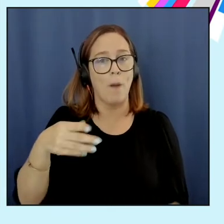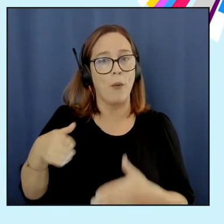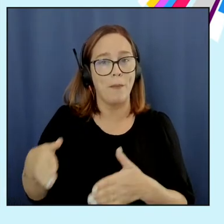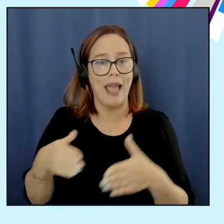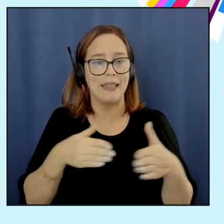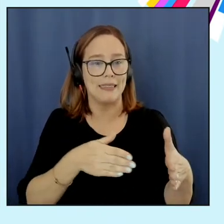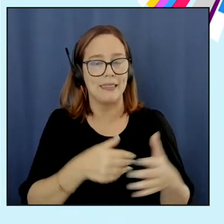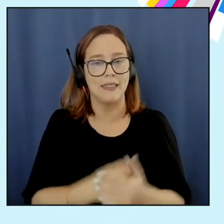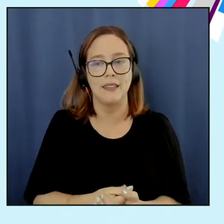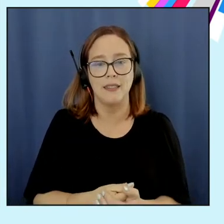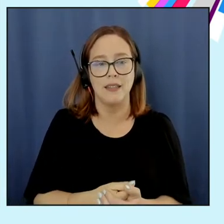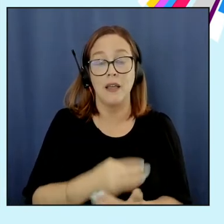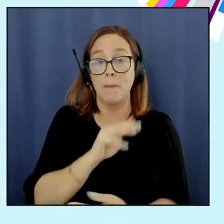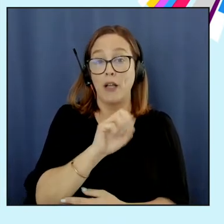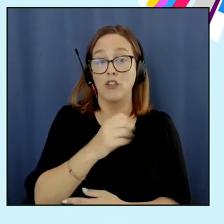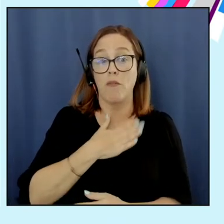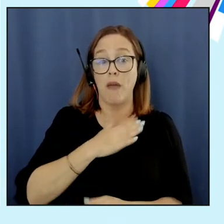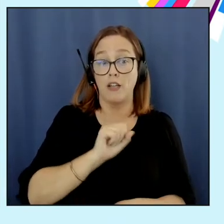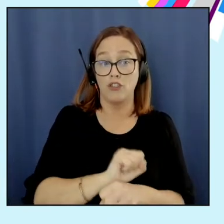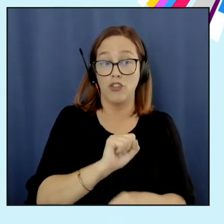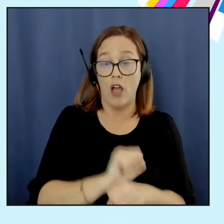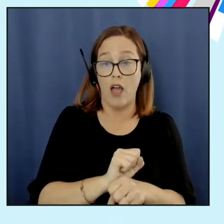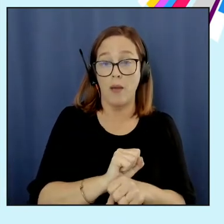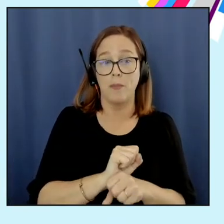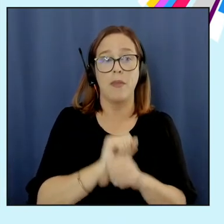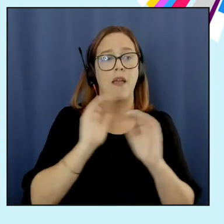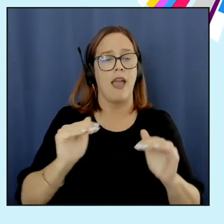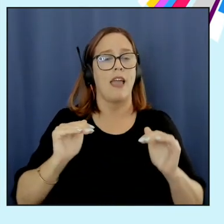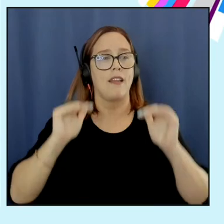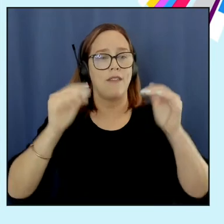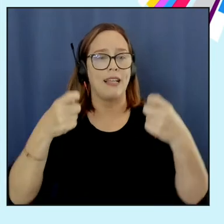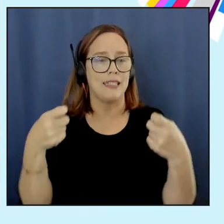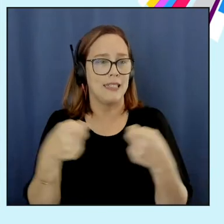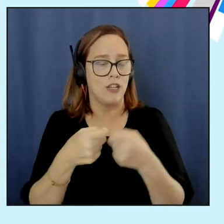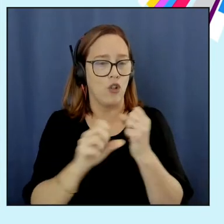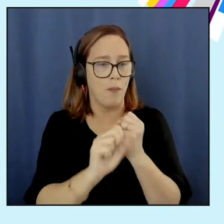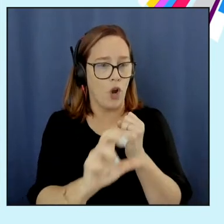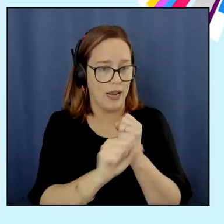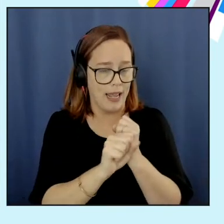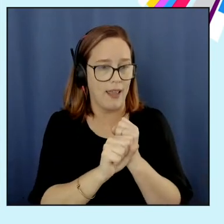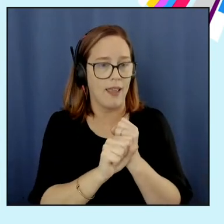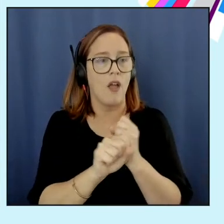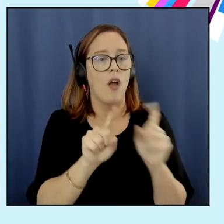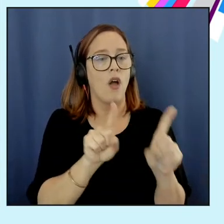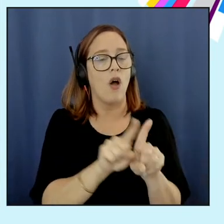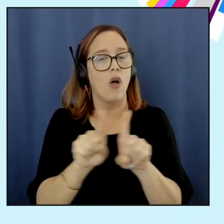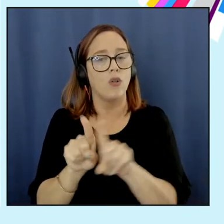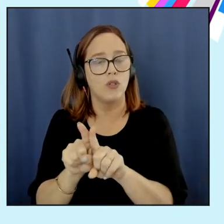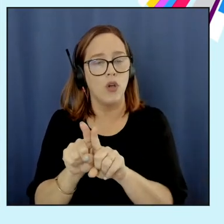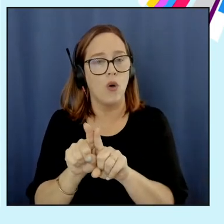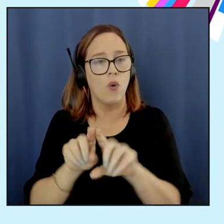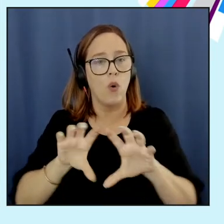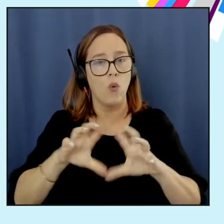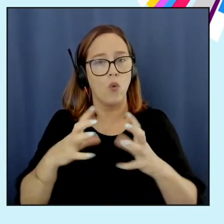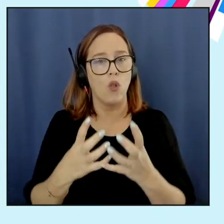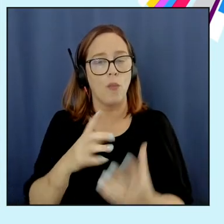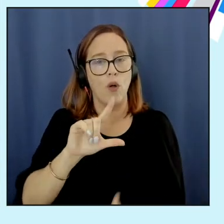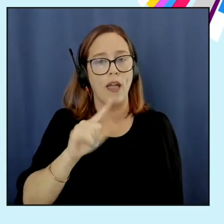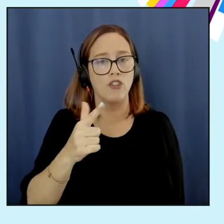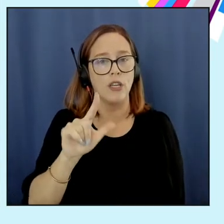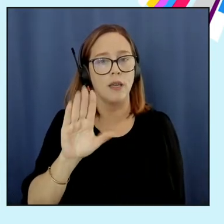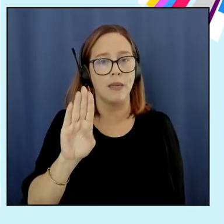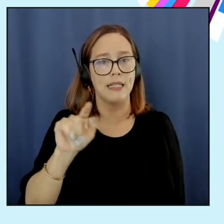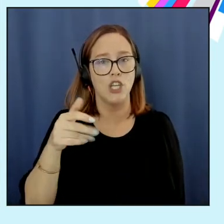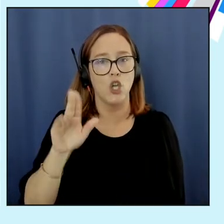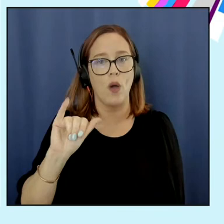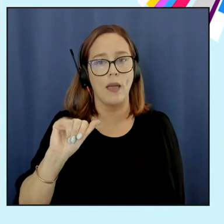my day job is to lead events and digital marketing for Central and Eastern Europe. And I also serve as the global LGBTQI plus ERG as